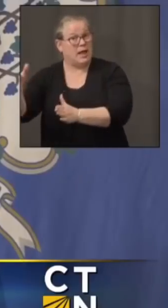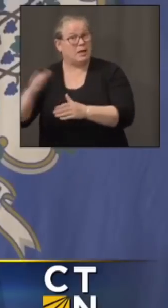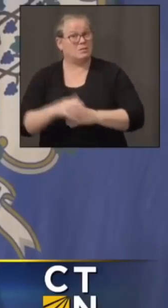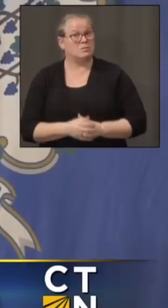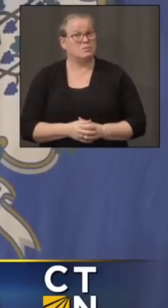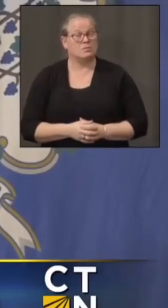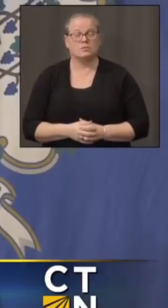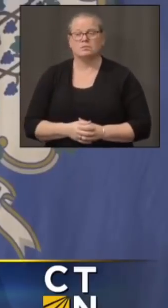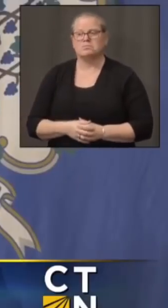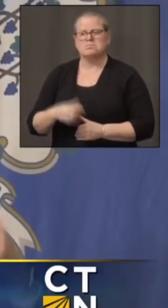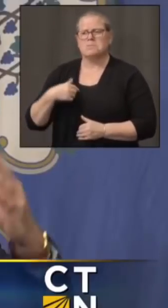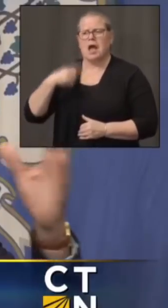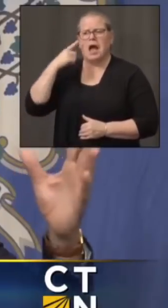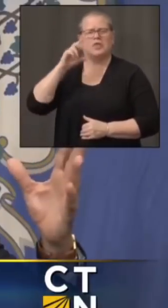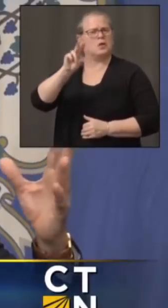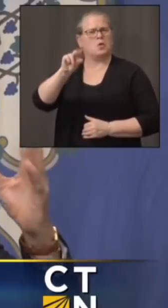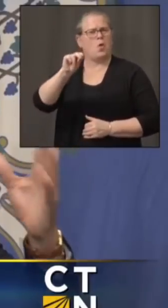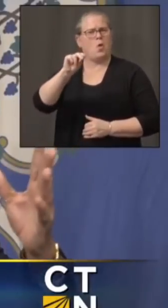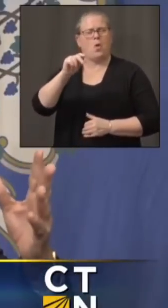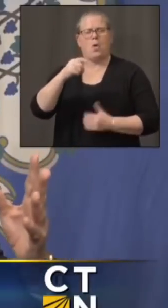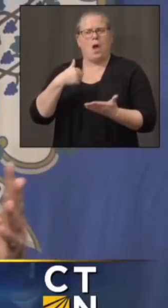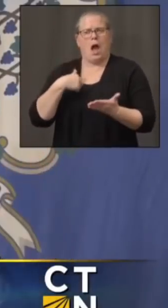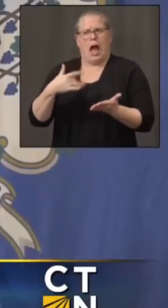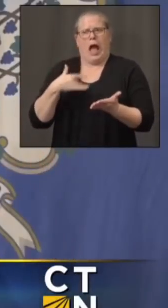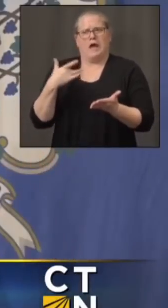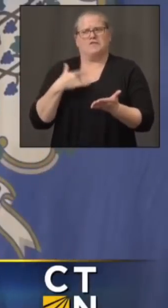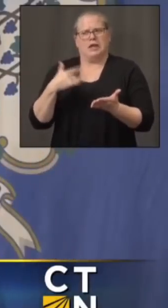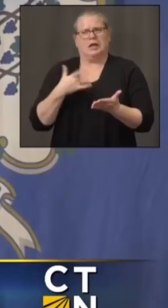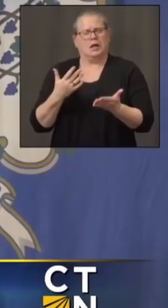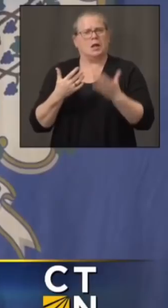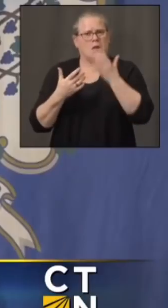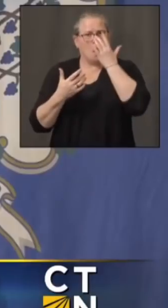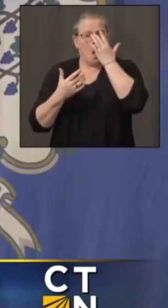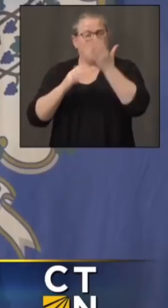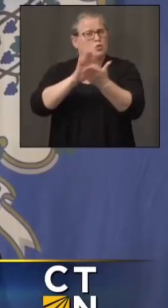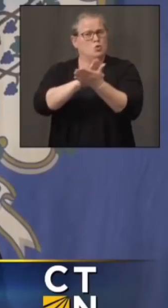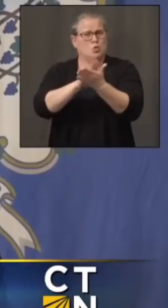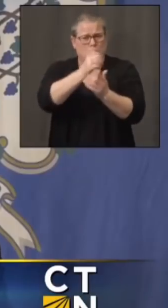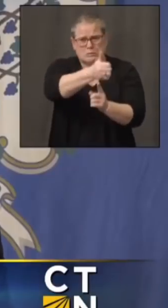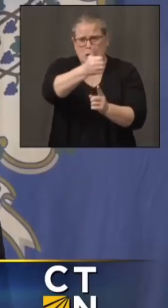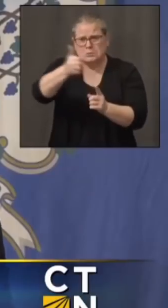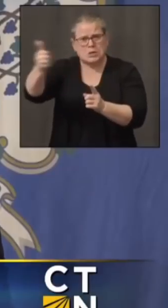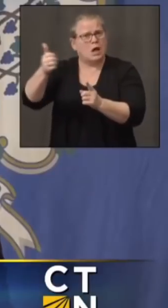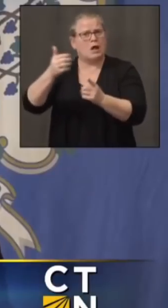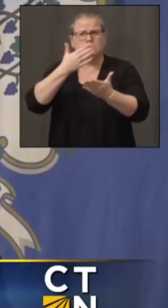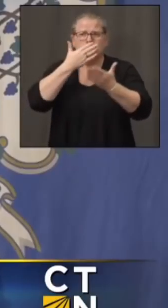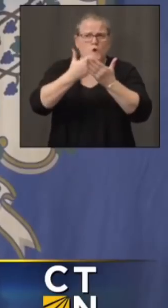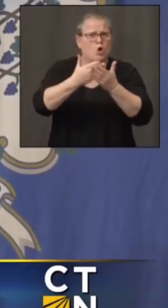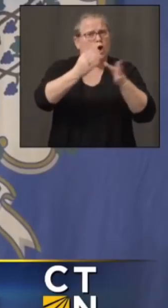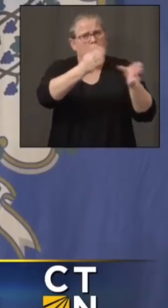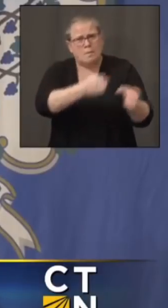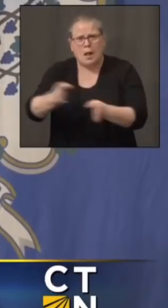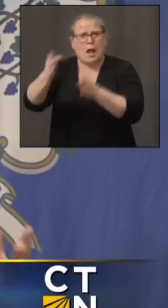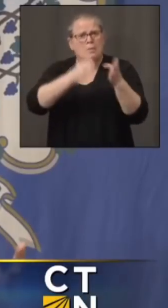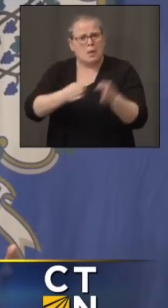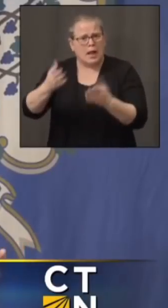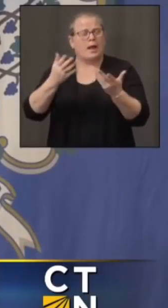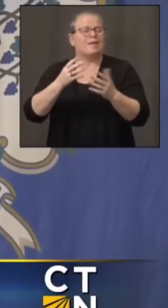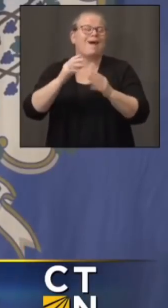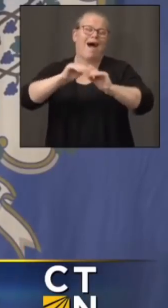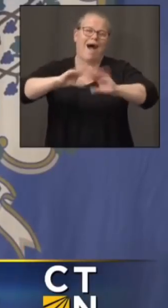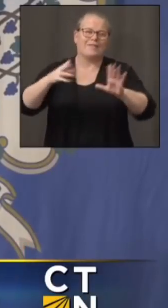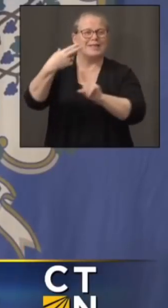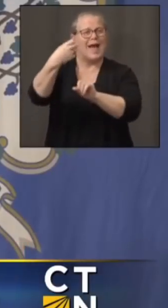thinking on it is, obviously the seniors are a special category when it comes to risk. When I think about younger people, I think